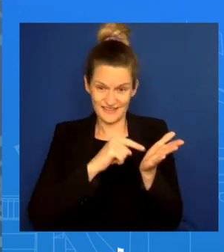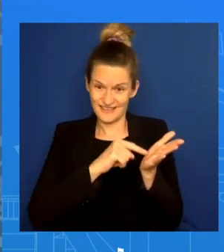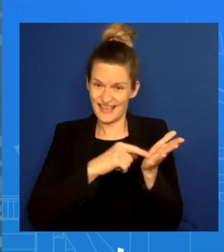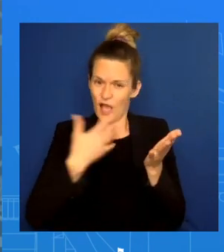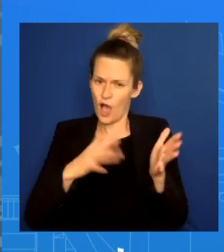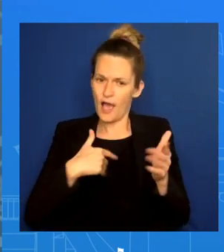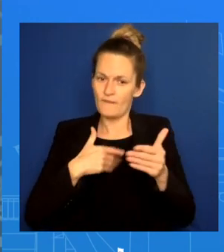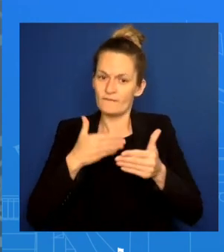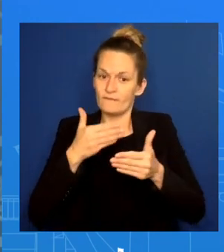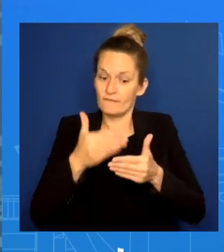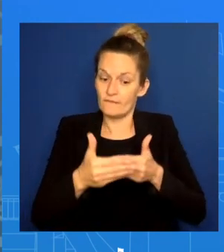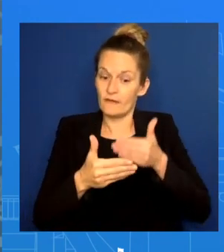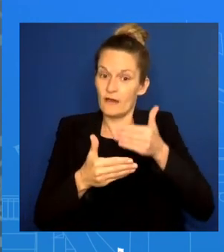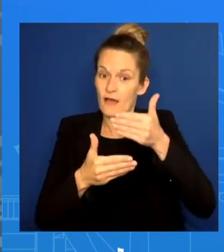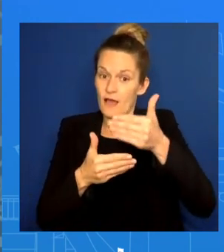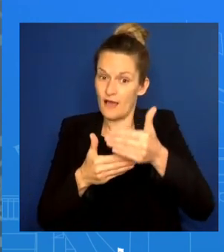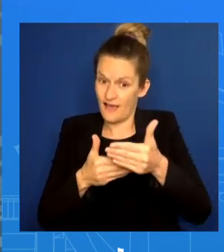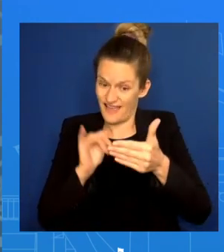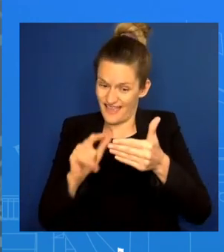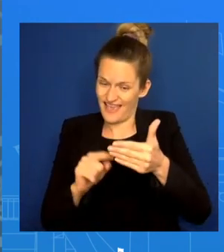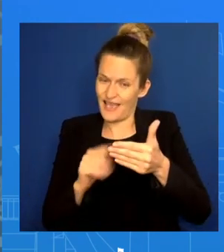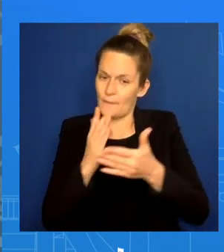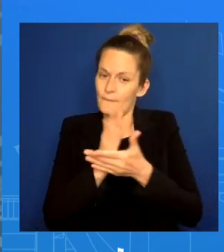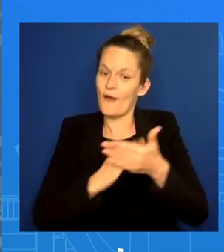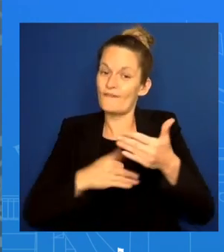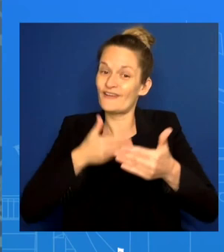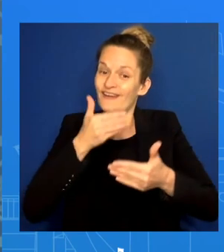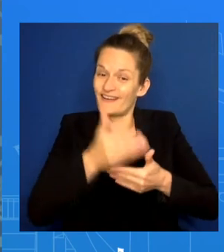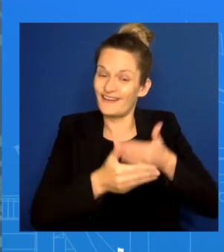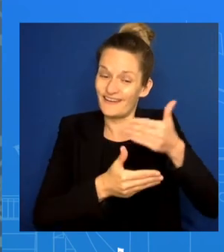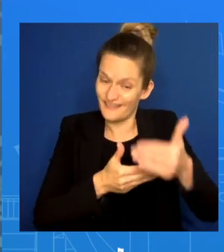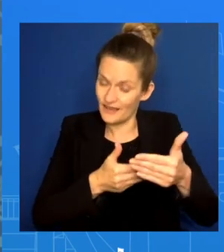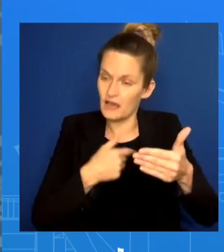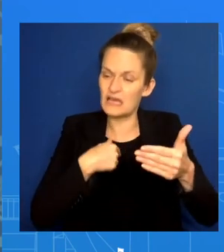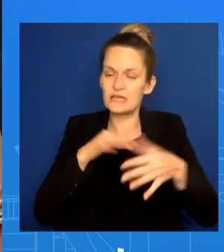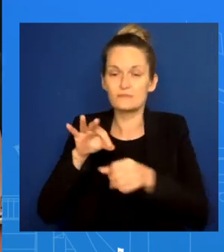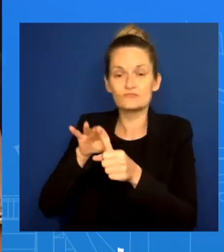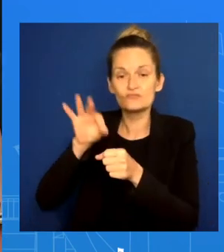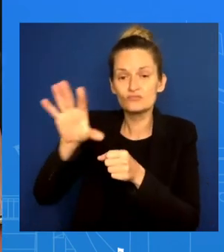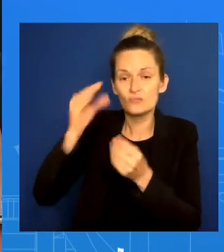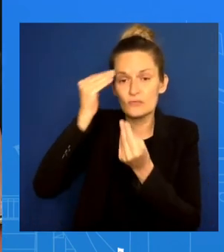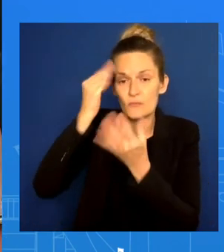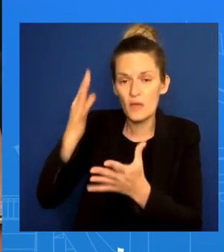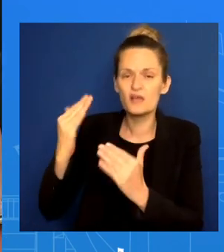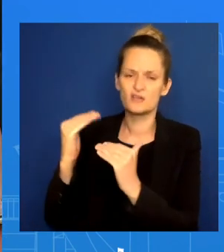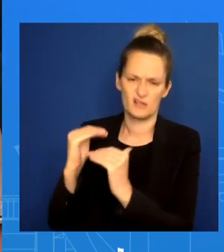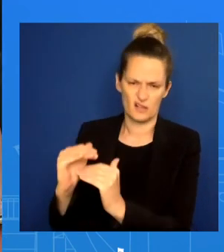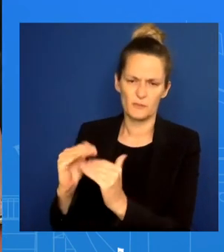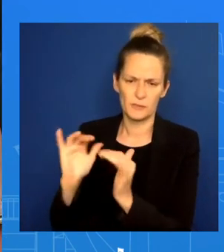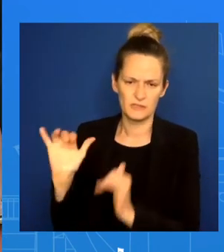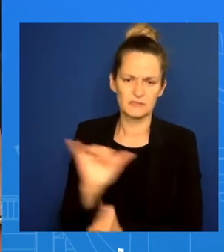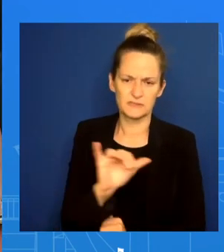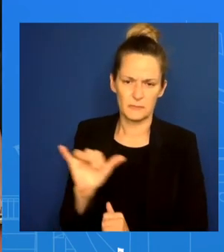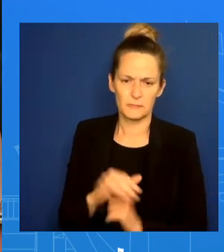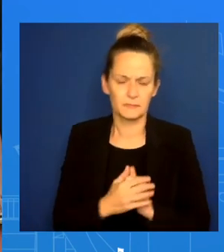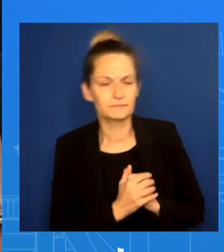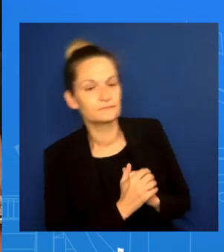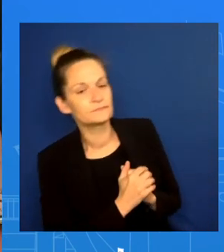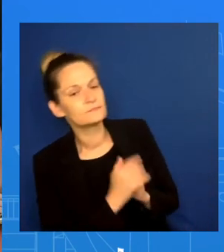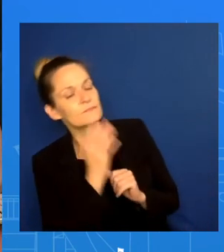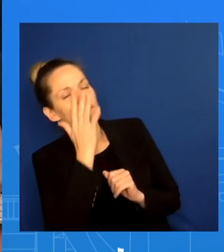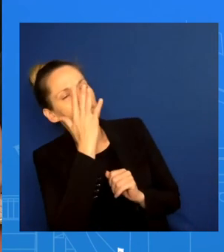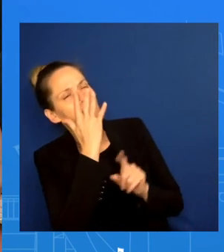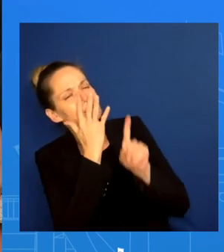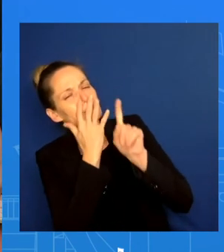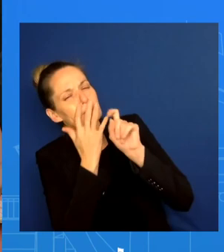mean, we're only going to go so far here. And more broadly, but after Trevor Reed's release, the president did talk about what a